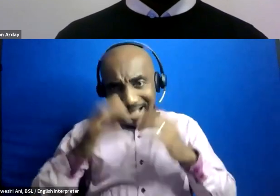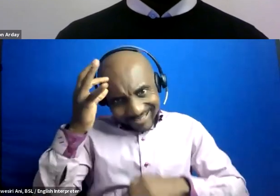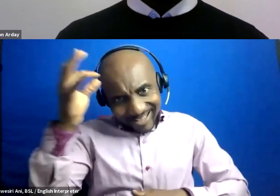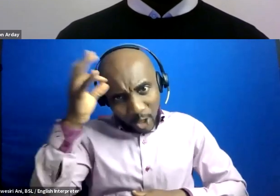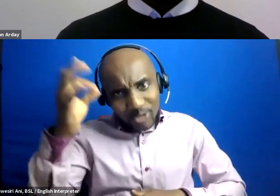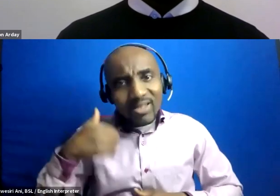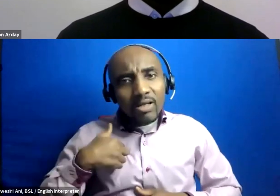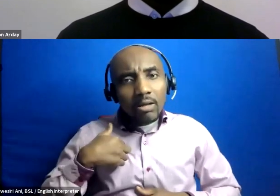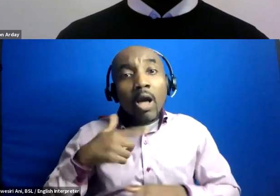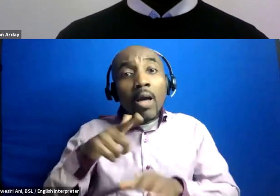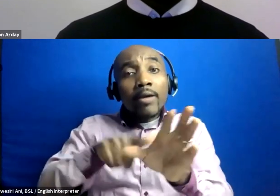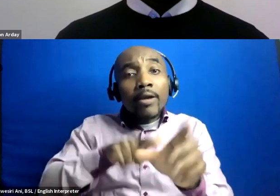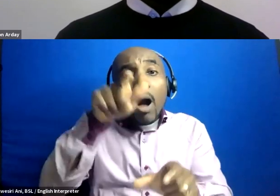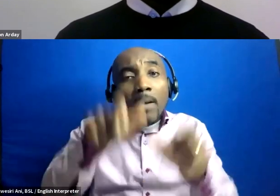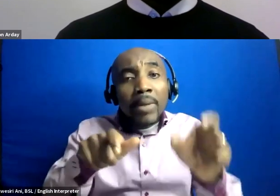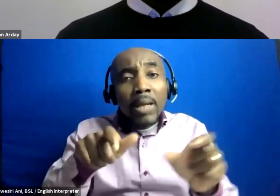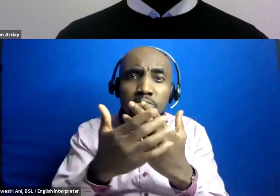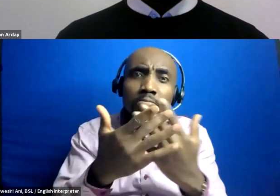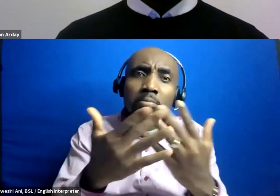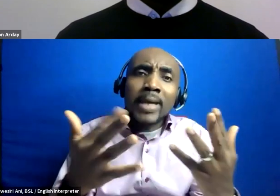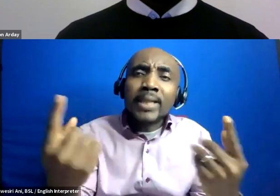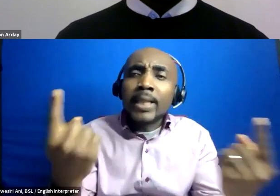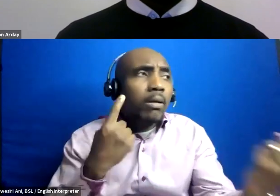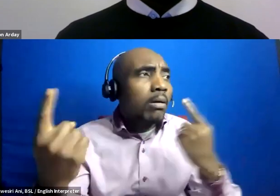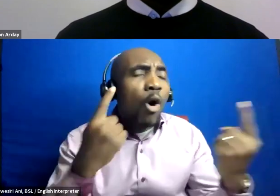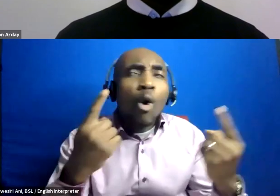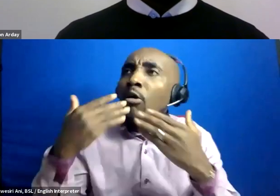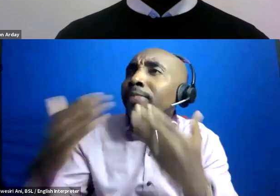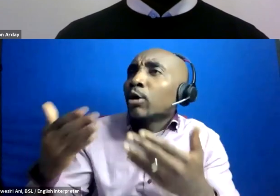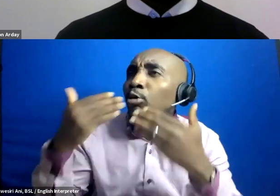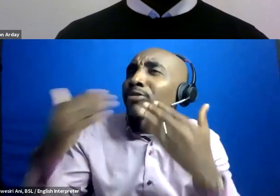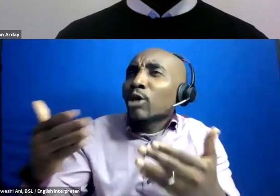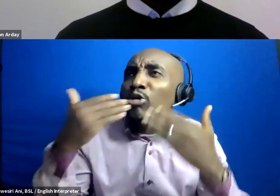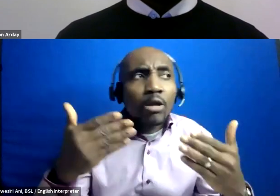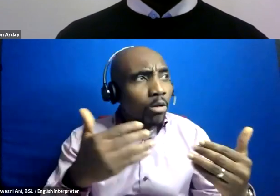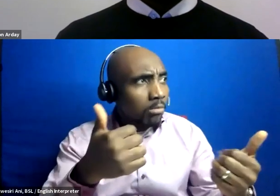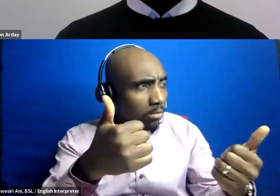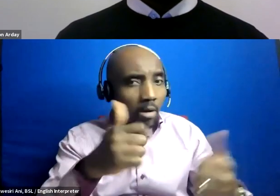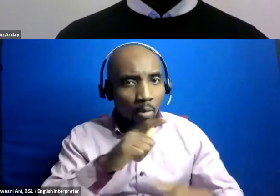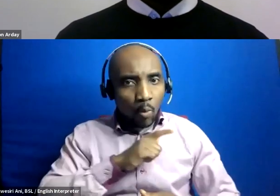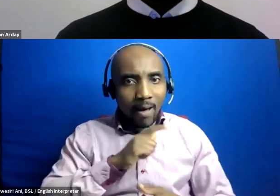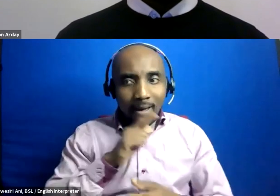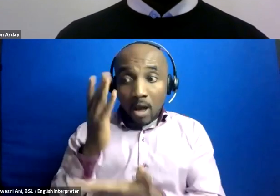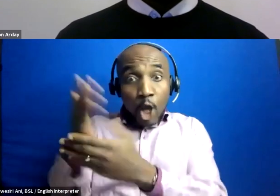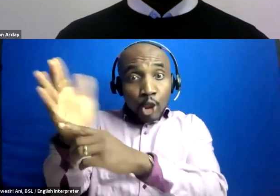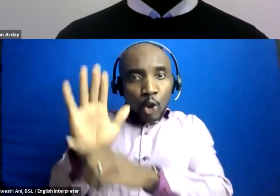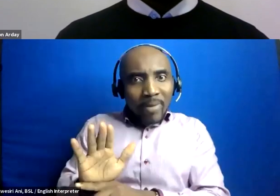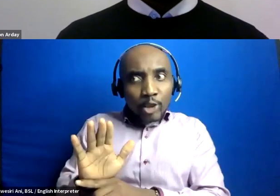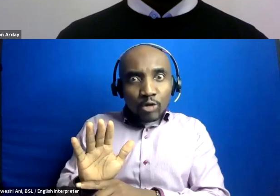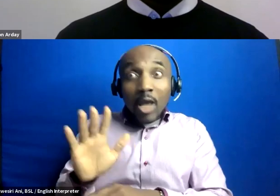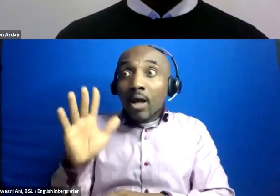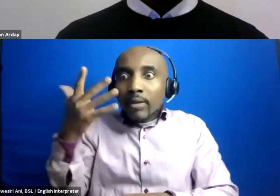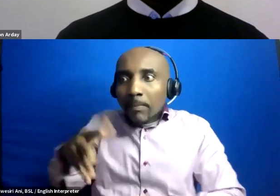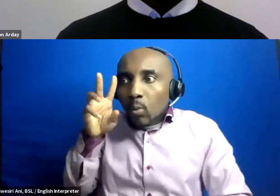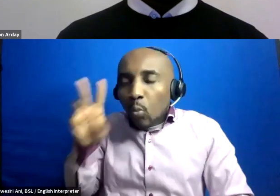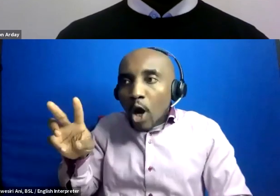young people who have come up to me and said, thank you so much, because now that people saw your documentary, they don't treat me like I'm crazy.